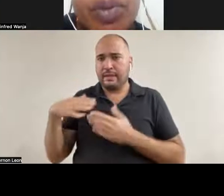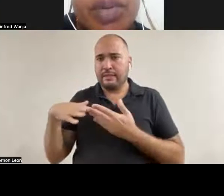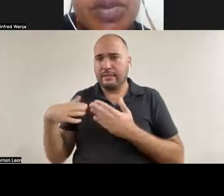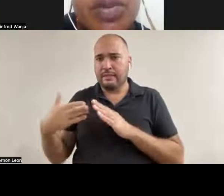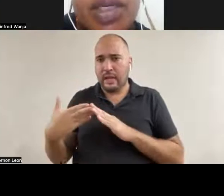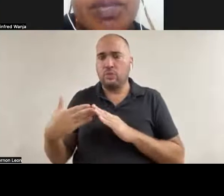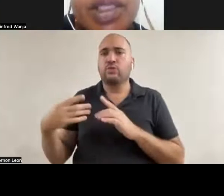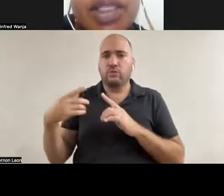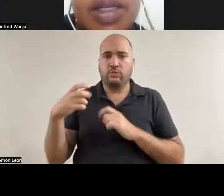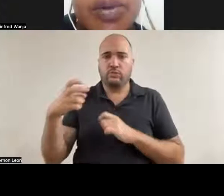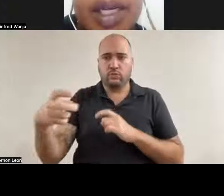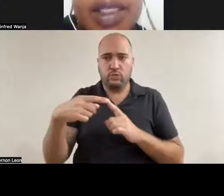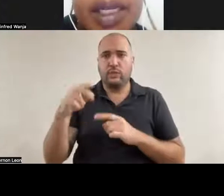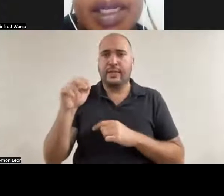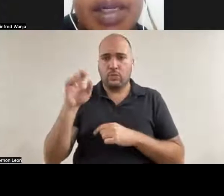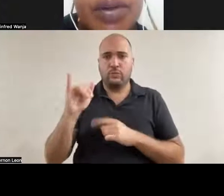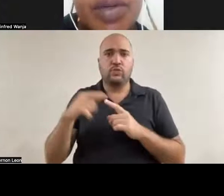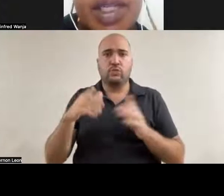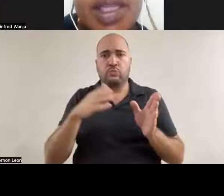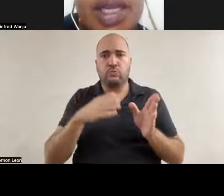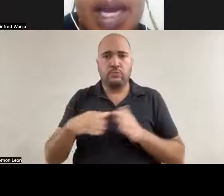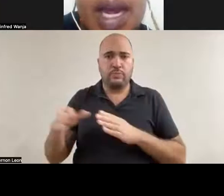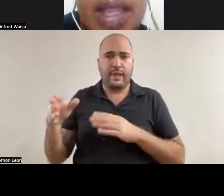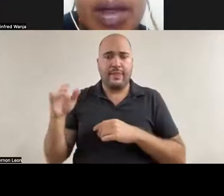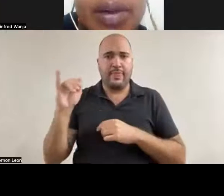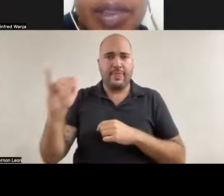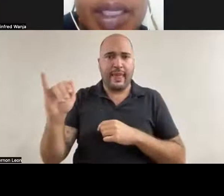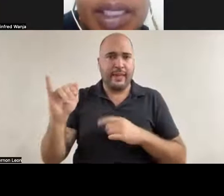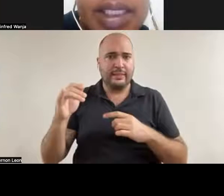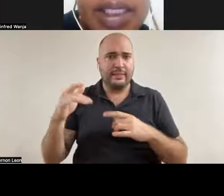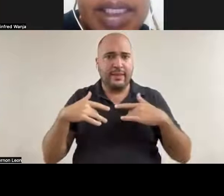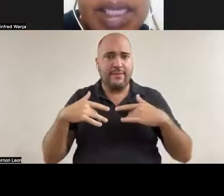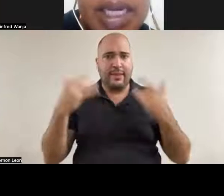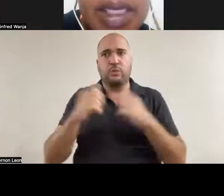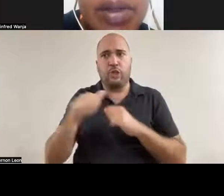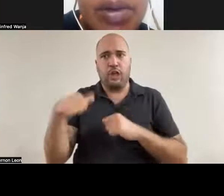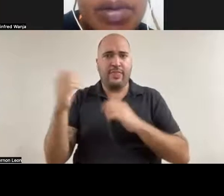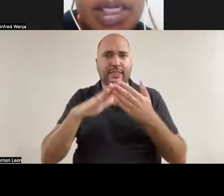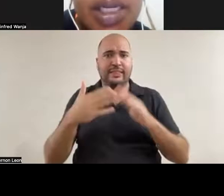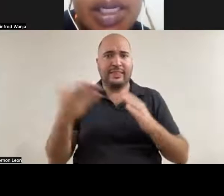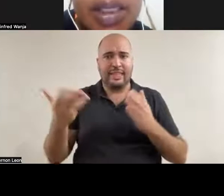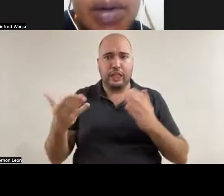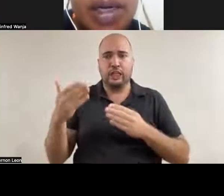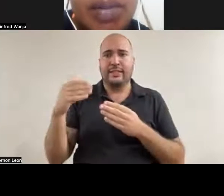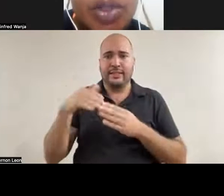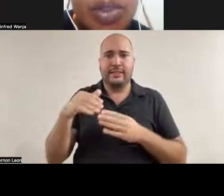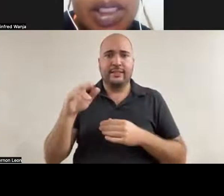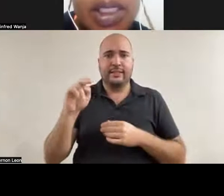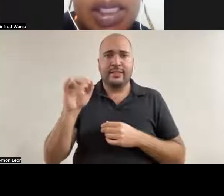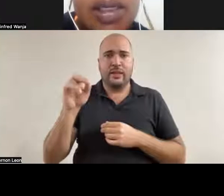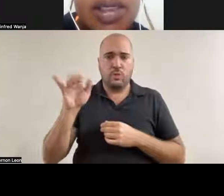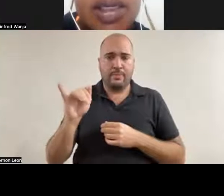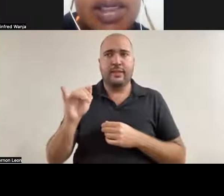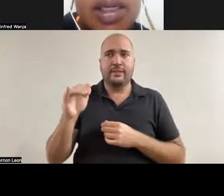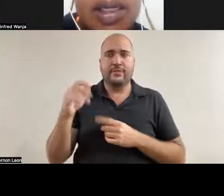to prepare to celebrate the UN Day with other counties here in Nairobi. It's our capital